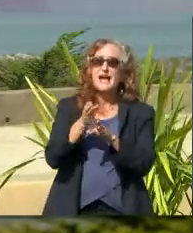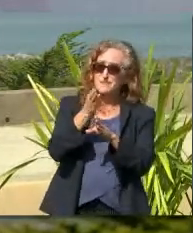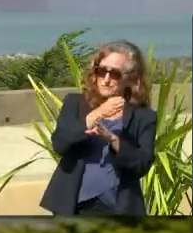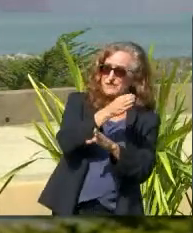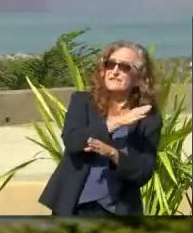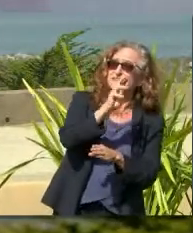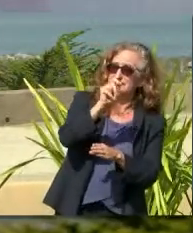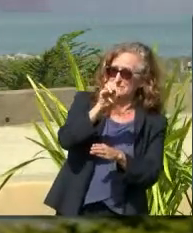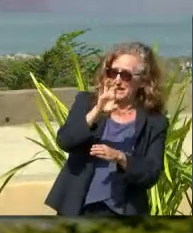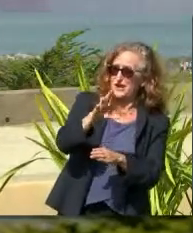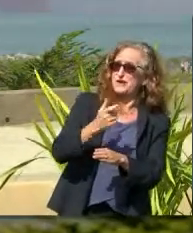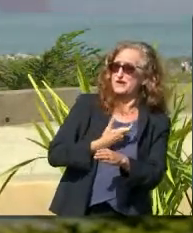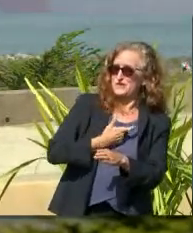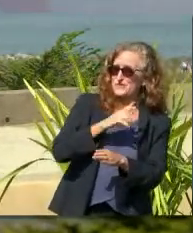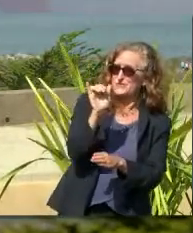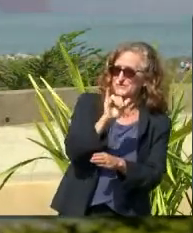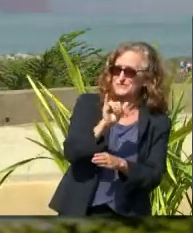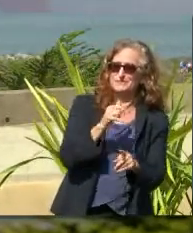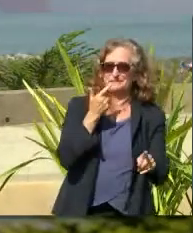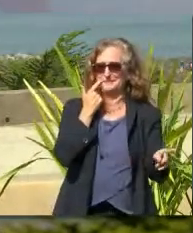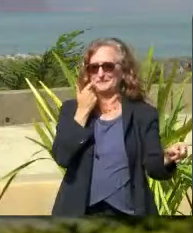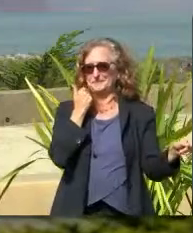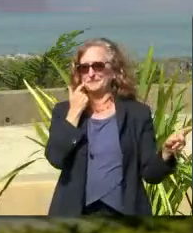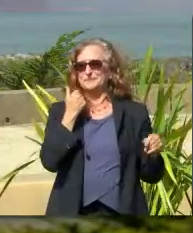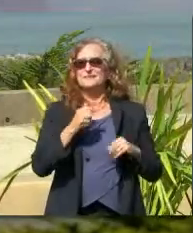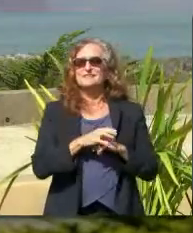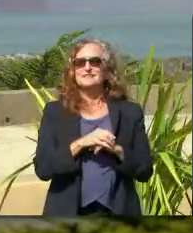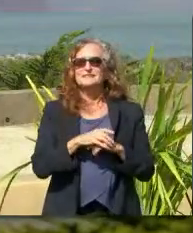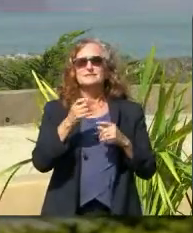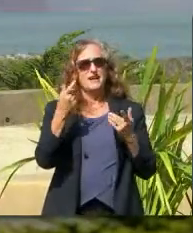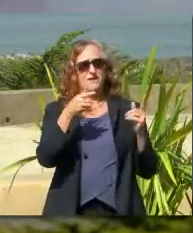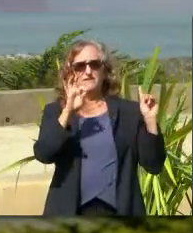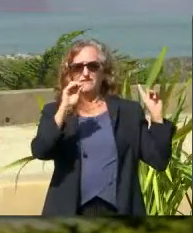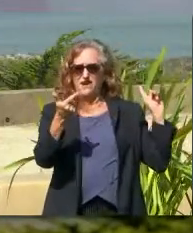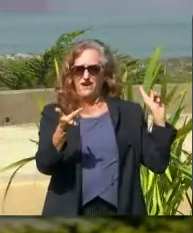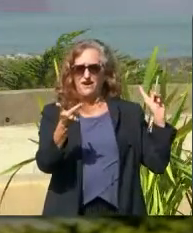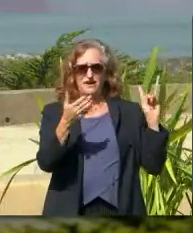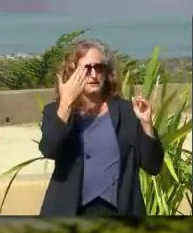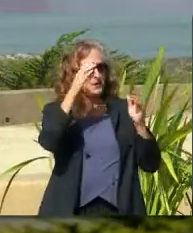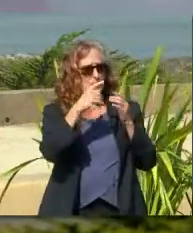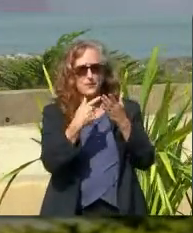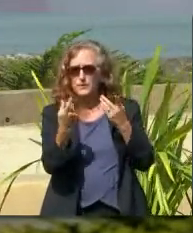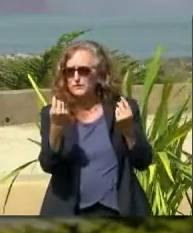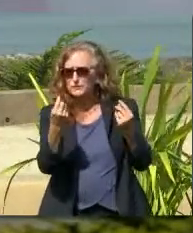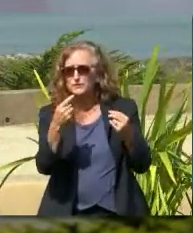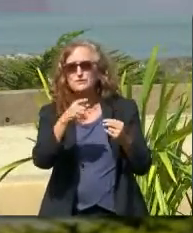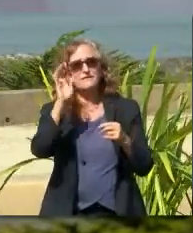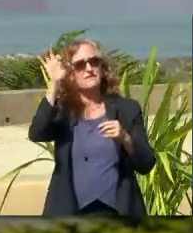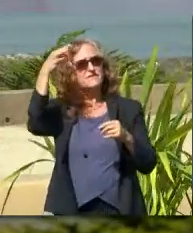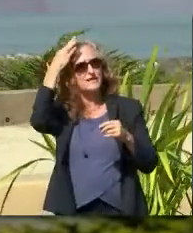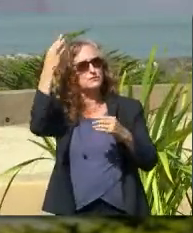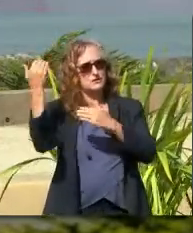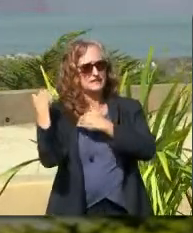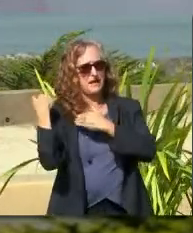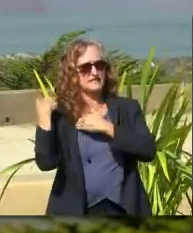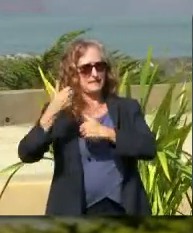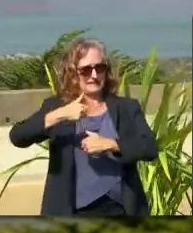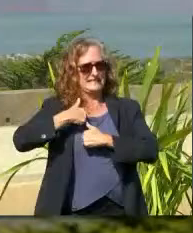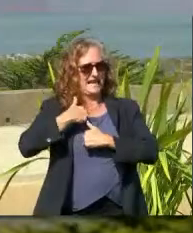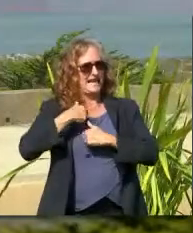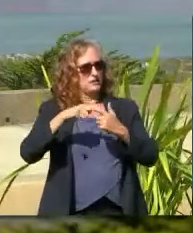come through this territory. With respect to the fog, I don't know how you do it here, but it's a federal responsibility in Canada,